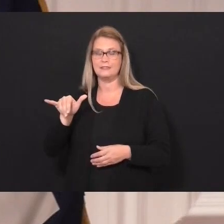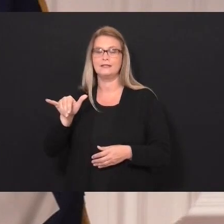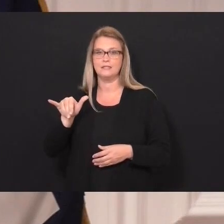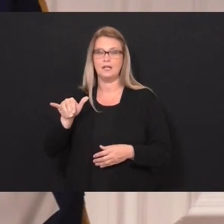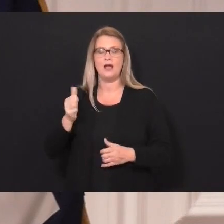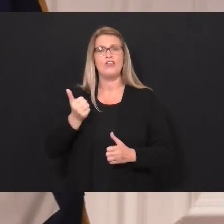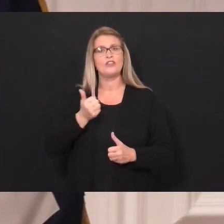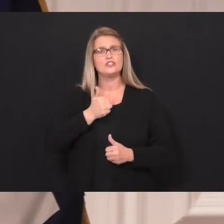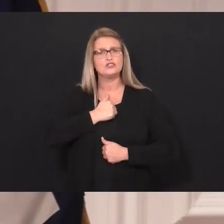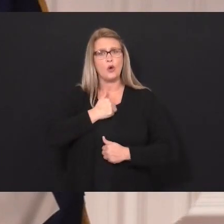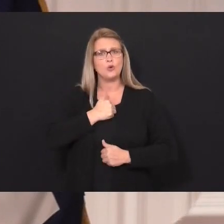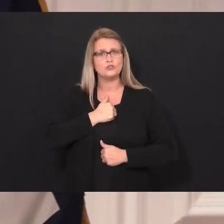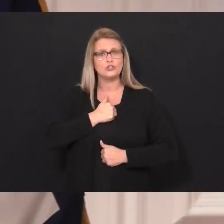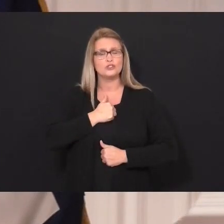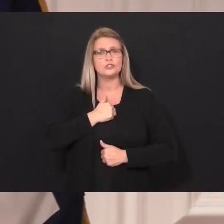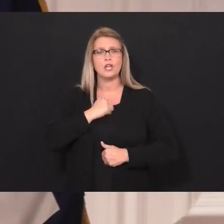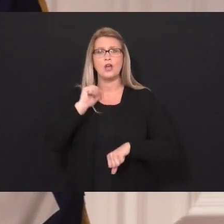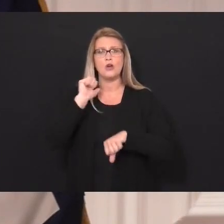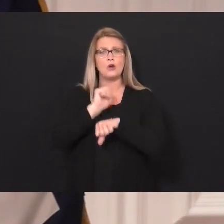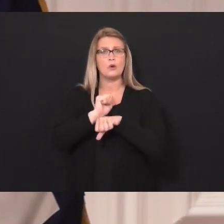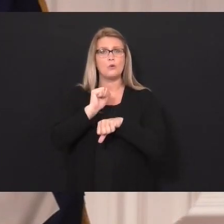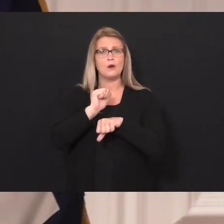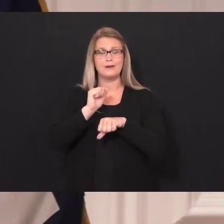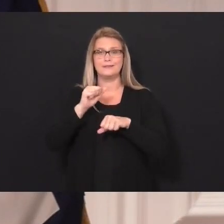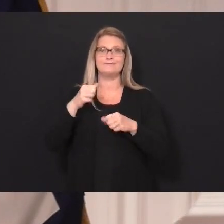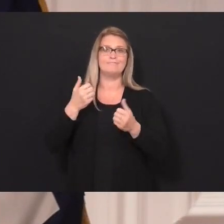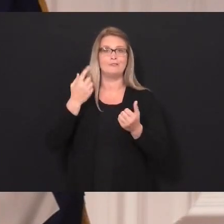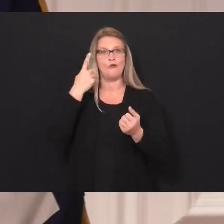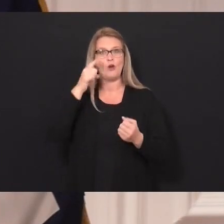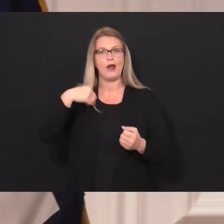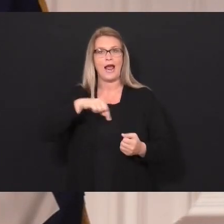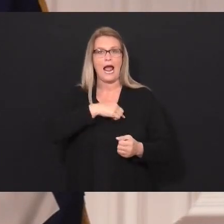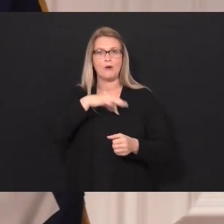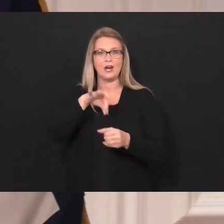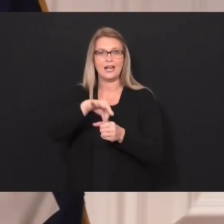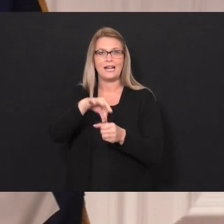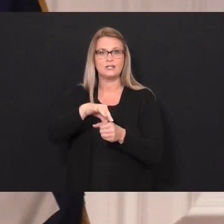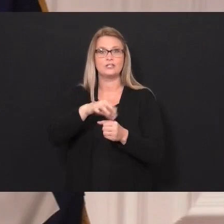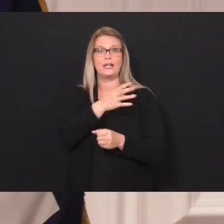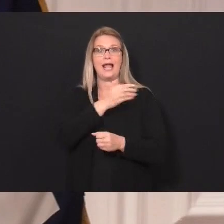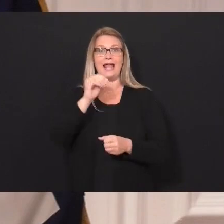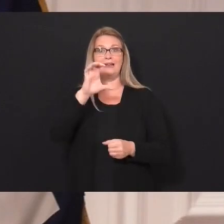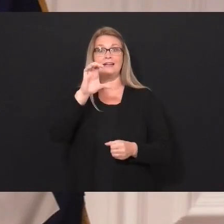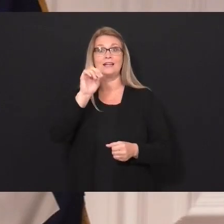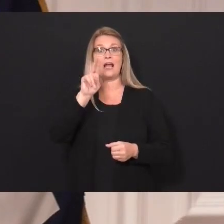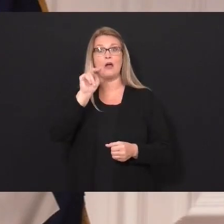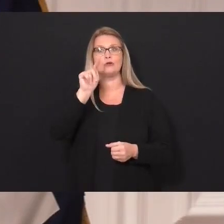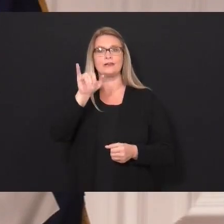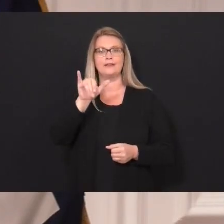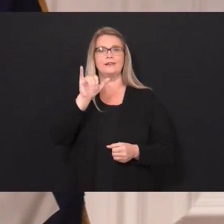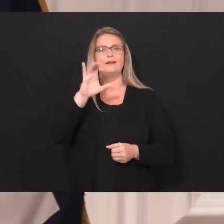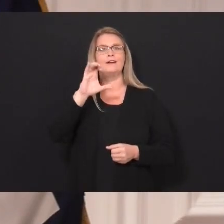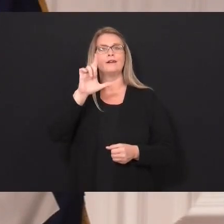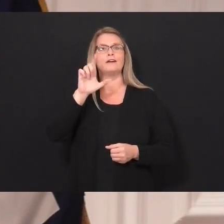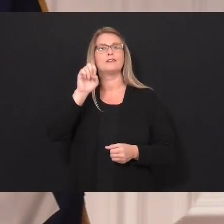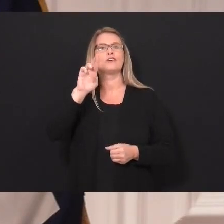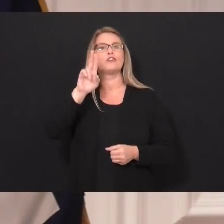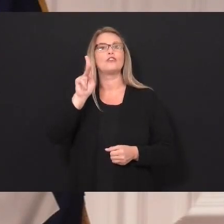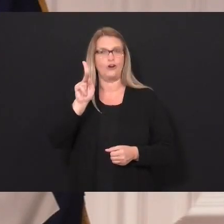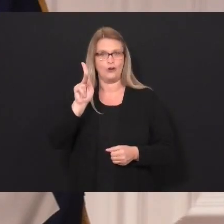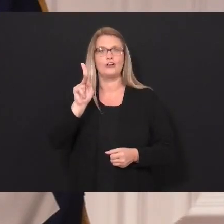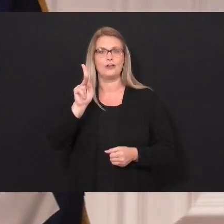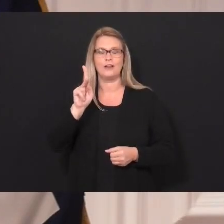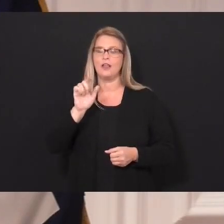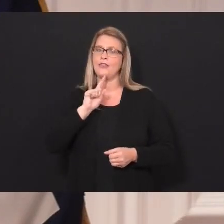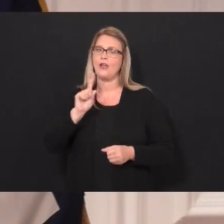soldiers that are on the front lines in regard to our elections are no question our county clerks. And really, they're doing an